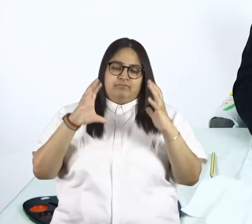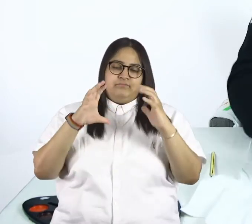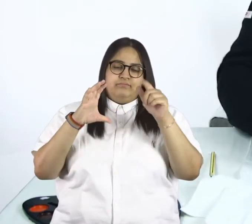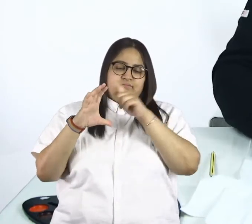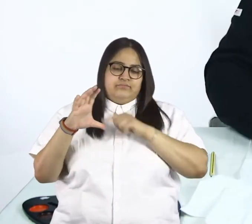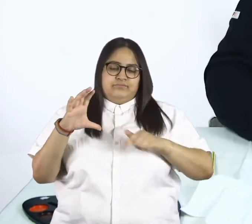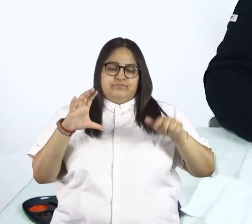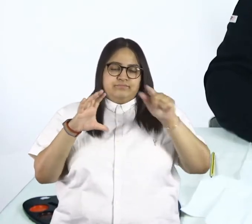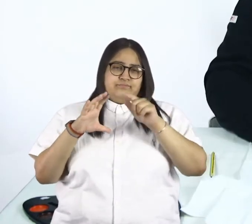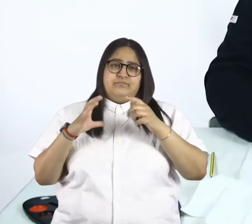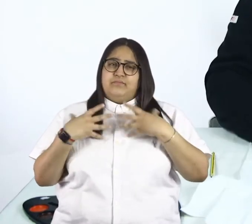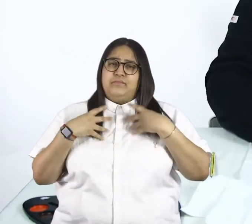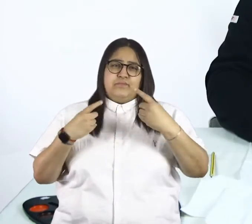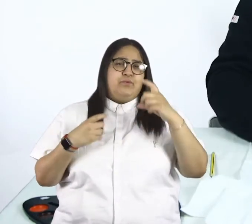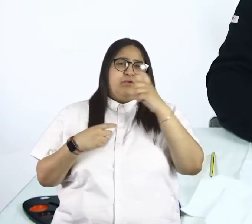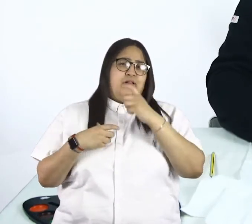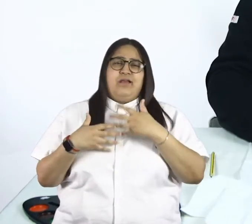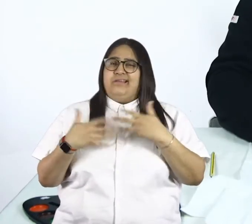Use any color you want.